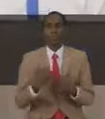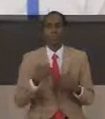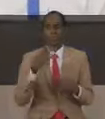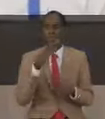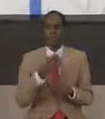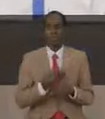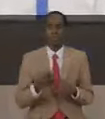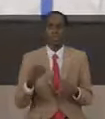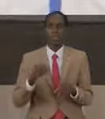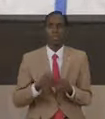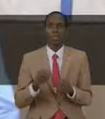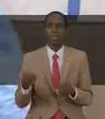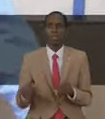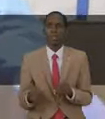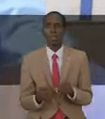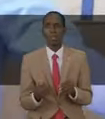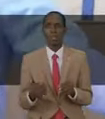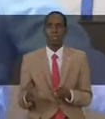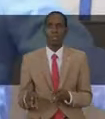I've been injured in